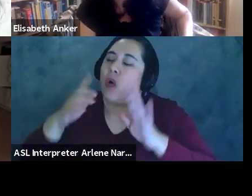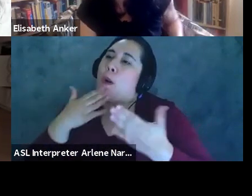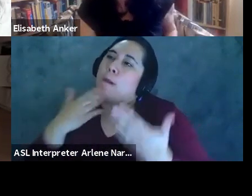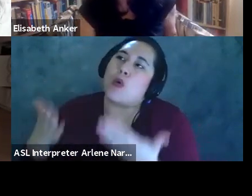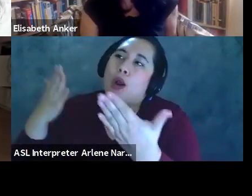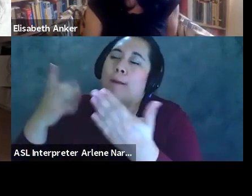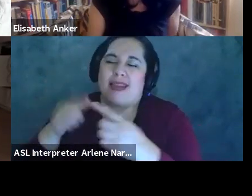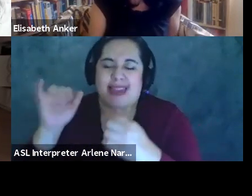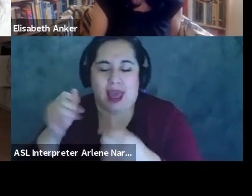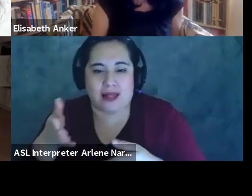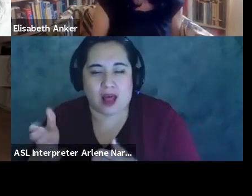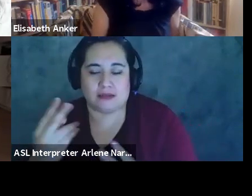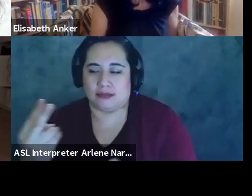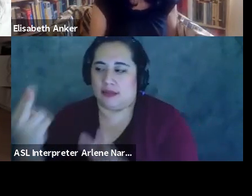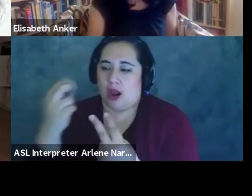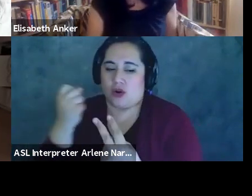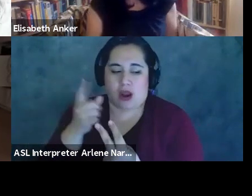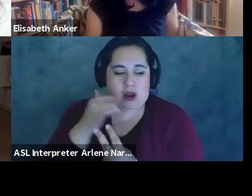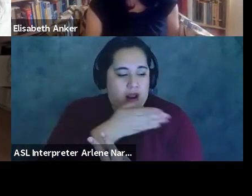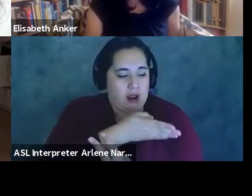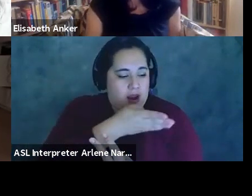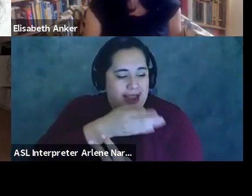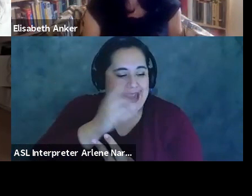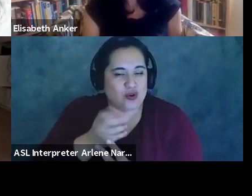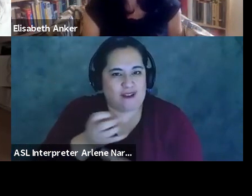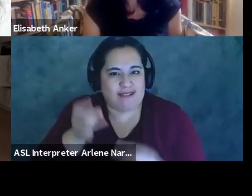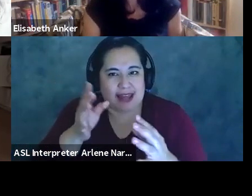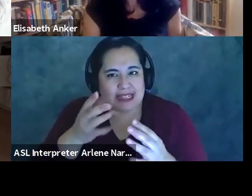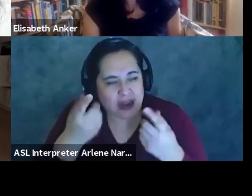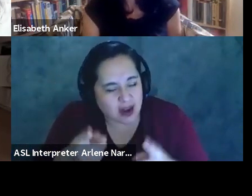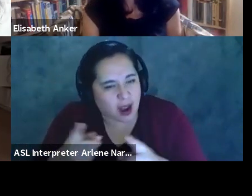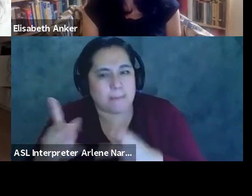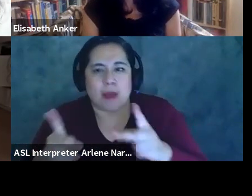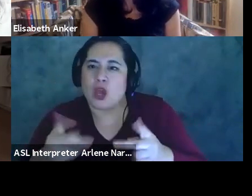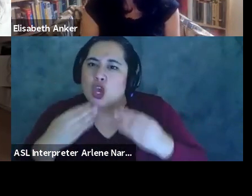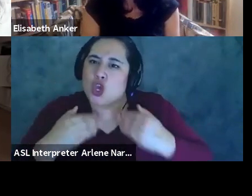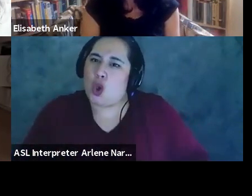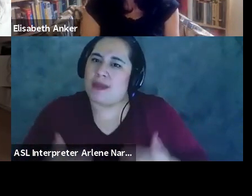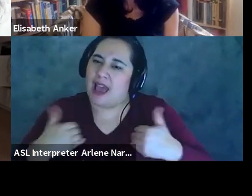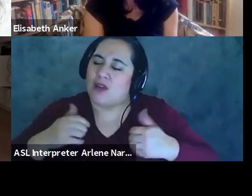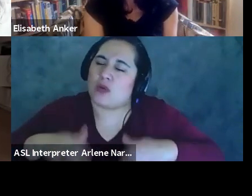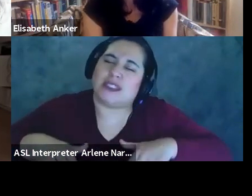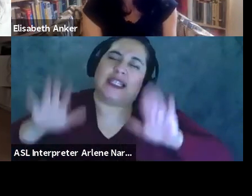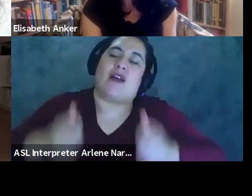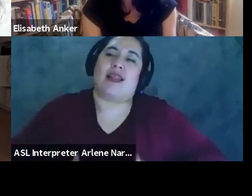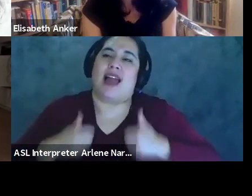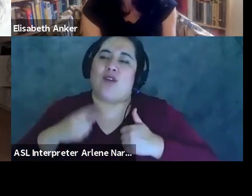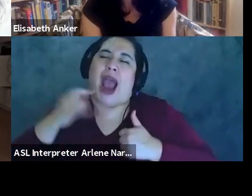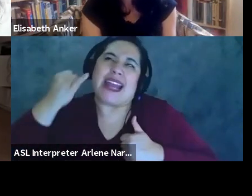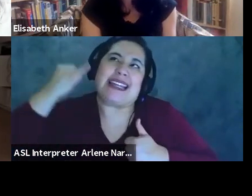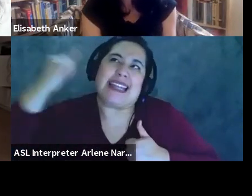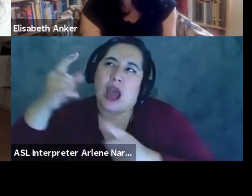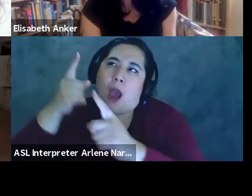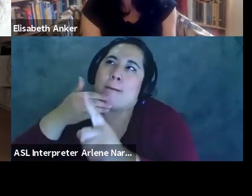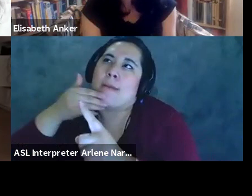of violence and this continuous motif that humans have to sacrifice life for some idea of greater good, none more so, of course,